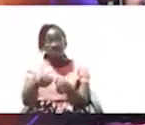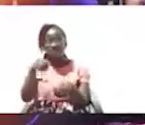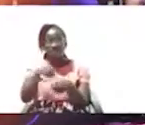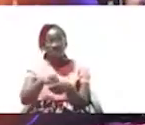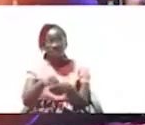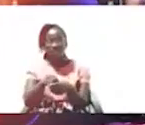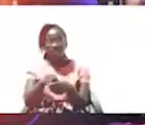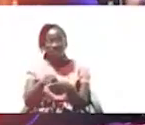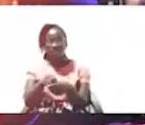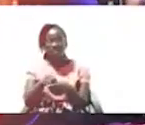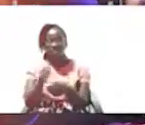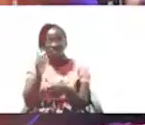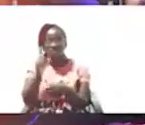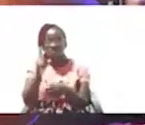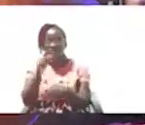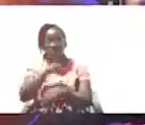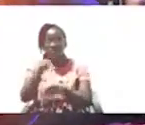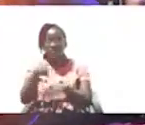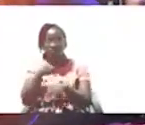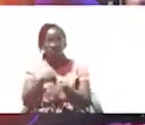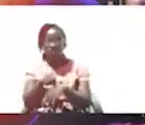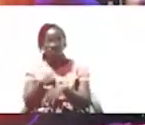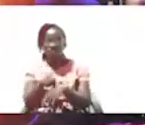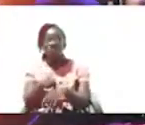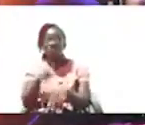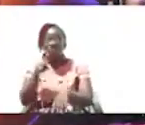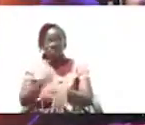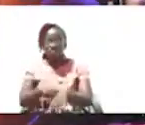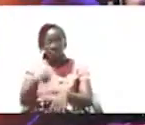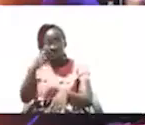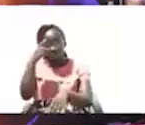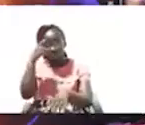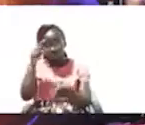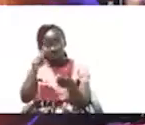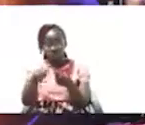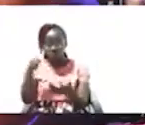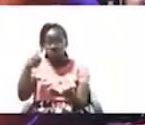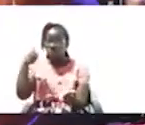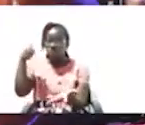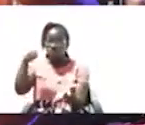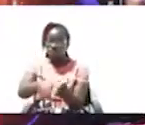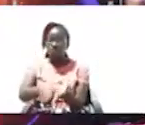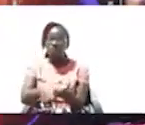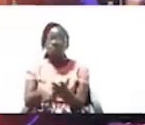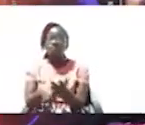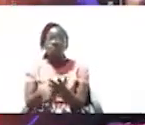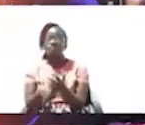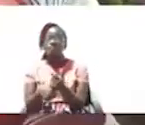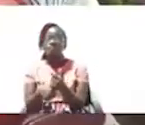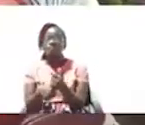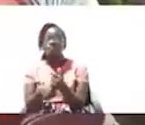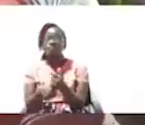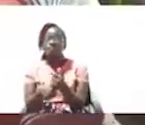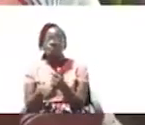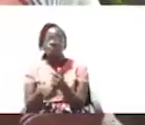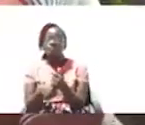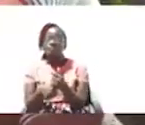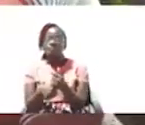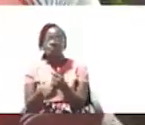nation. Na ye beto aba. It was about the time for the elections. Butu na obi eni wa wonko abekwa kwashie ba